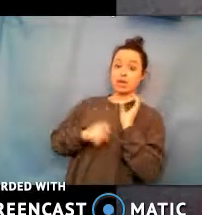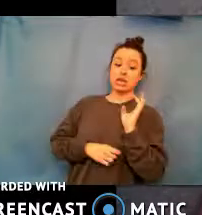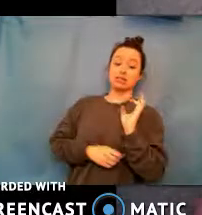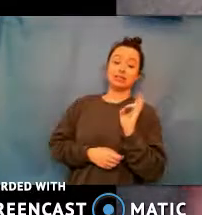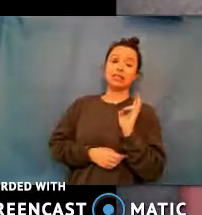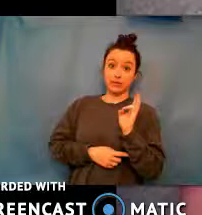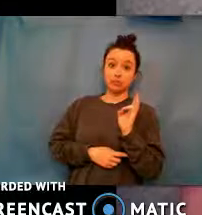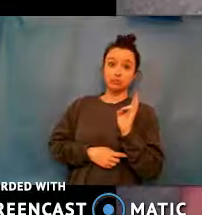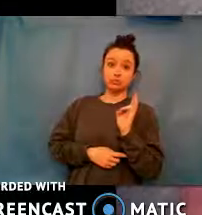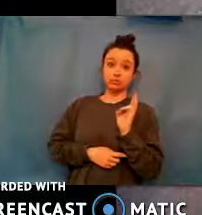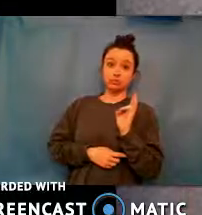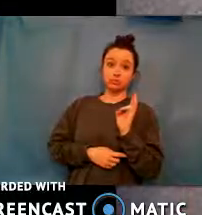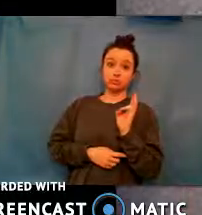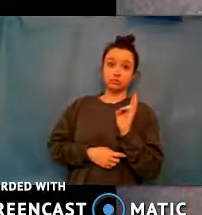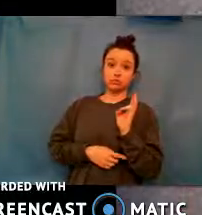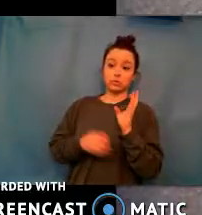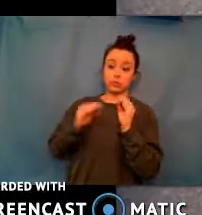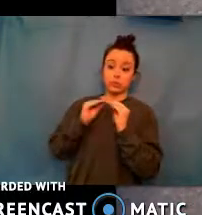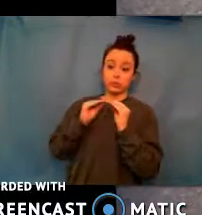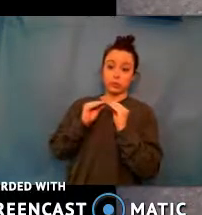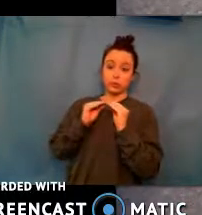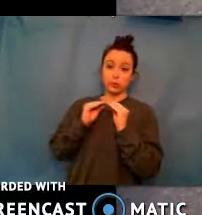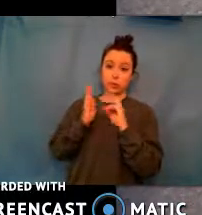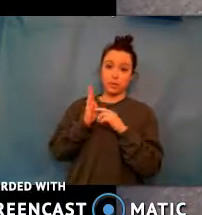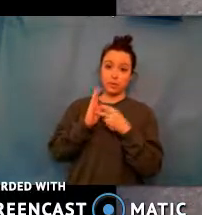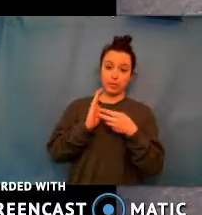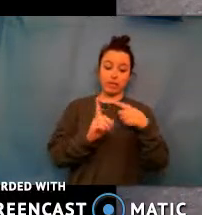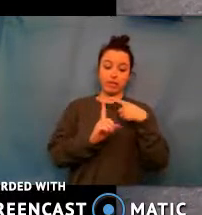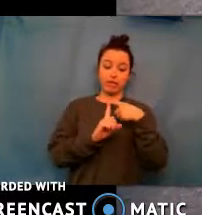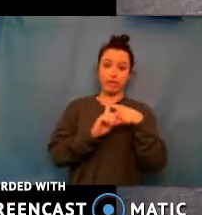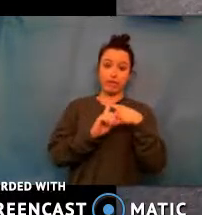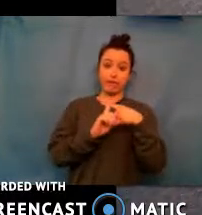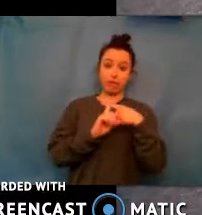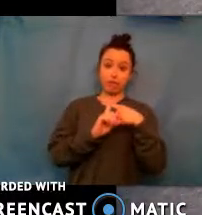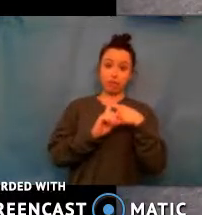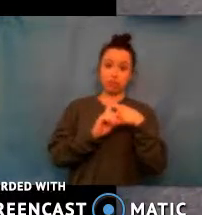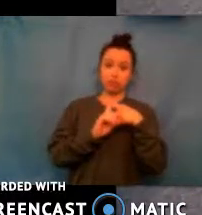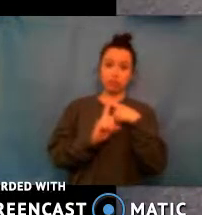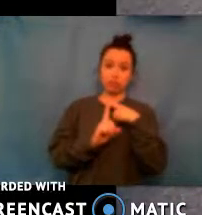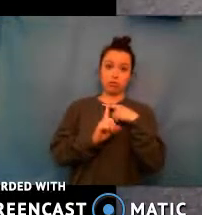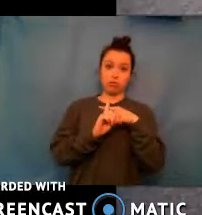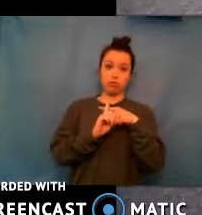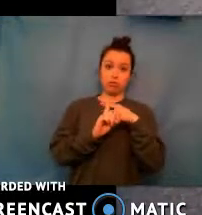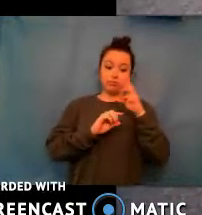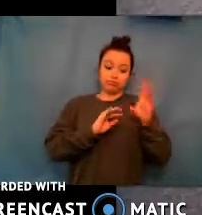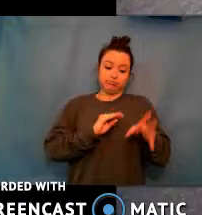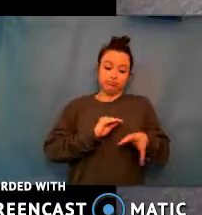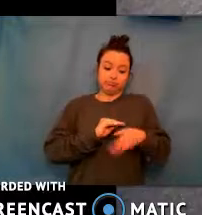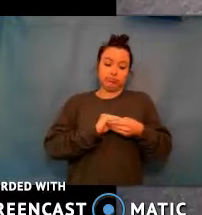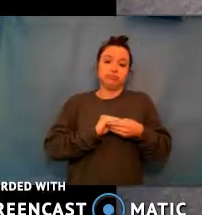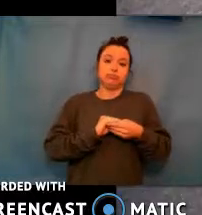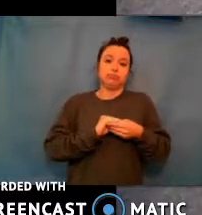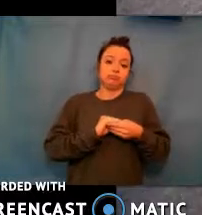7 more. If someone gives you more, are you going to add or take away? Good, you're going to